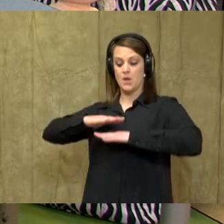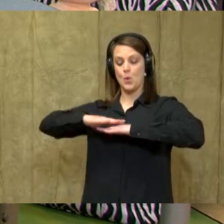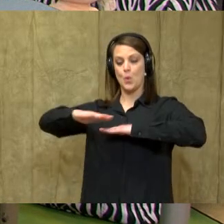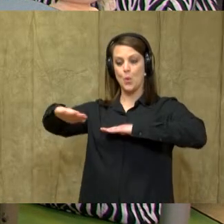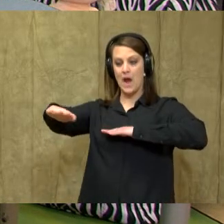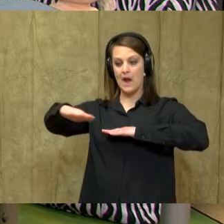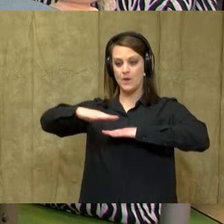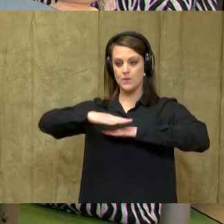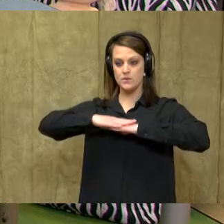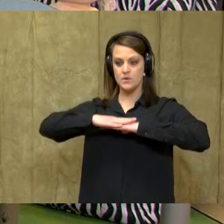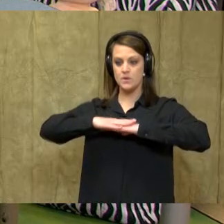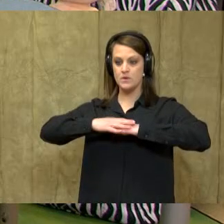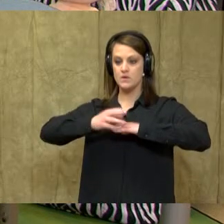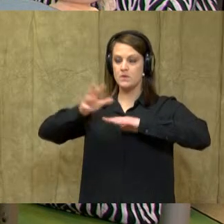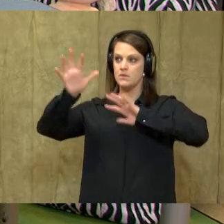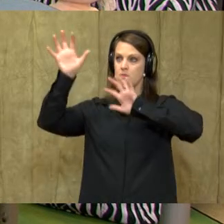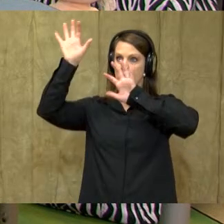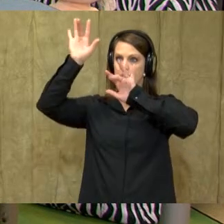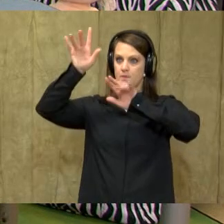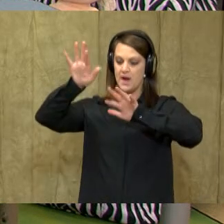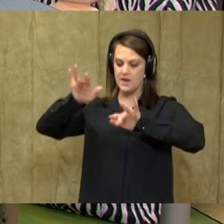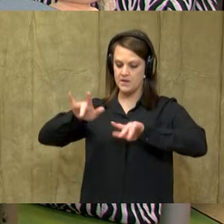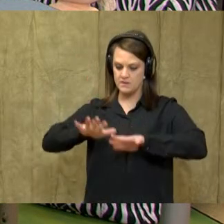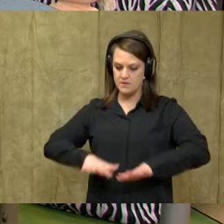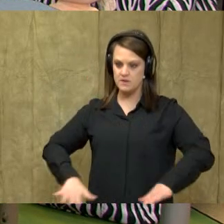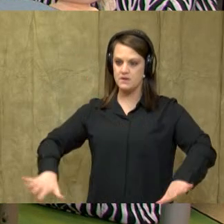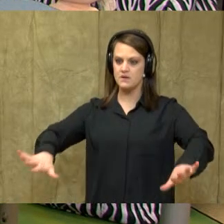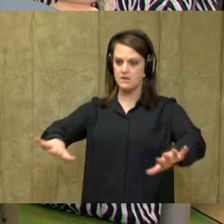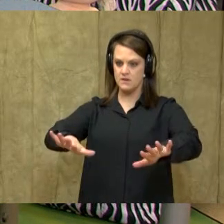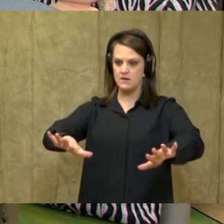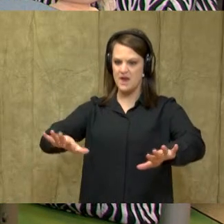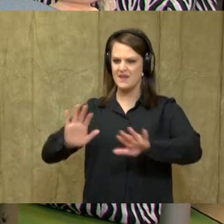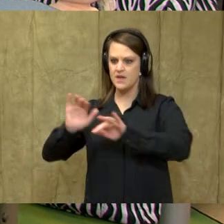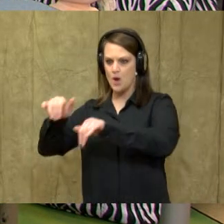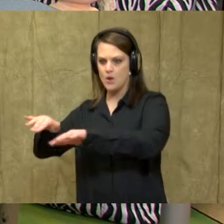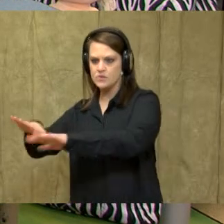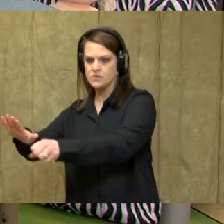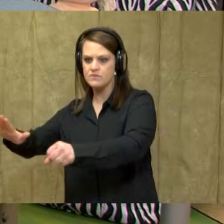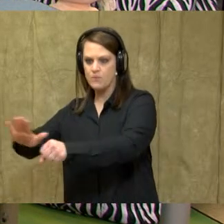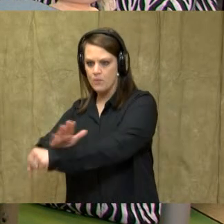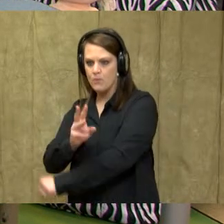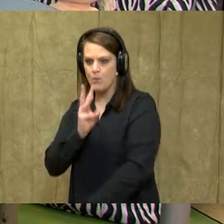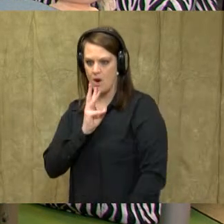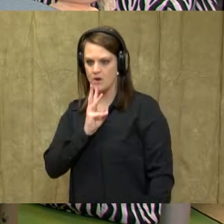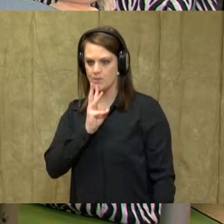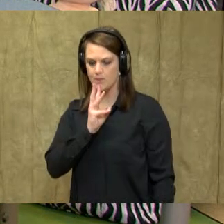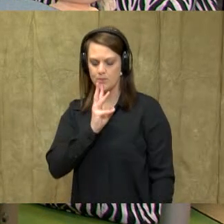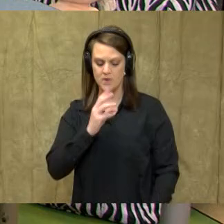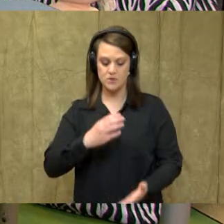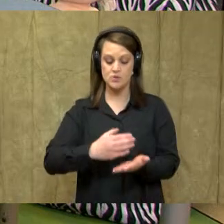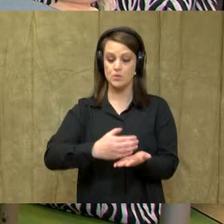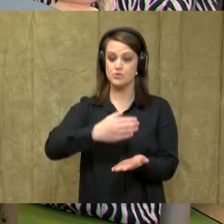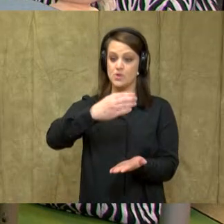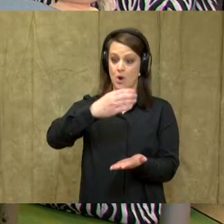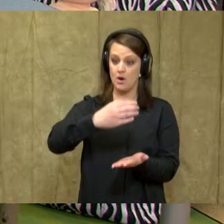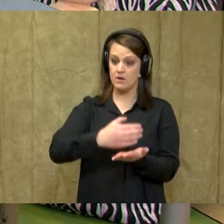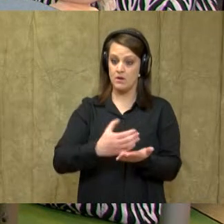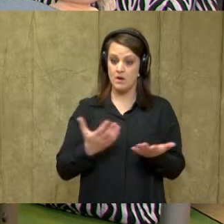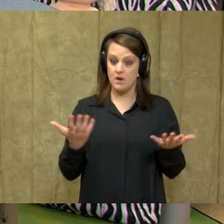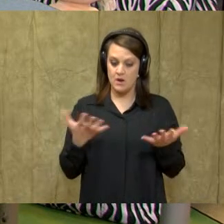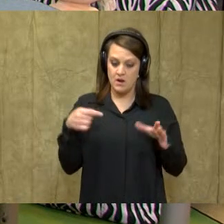there's waters in the ocean. So this water in our cup, in our jar, is going to be the